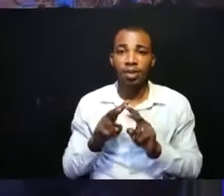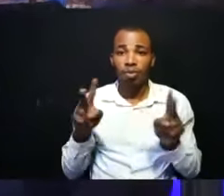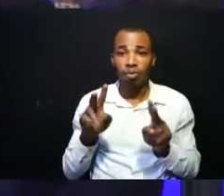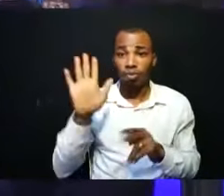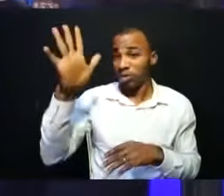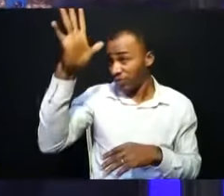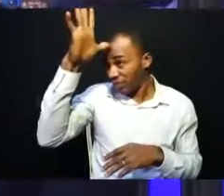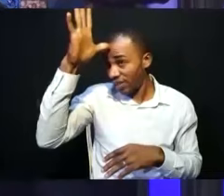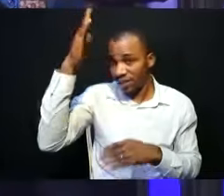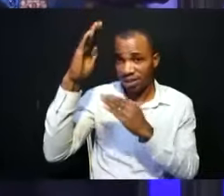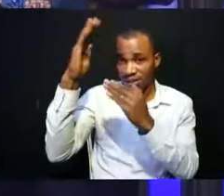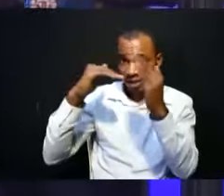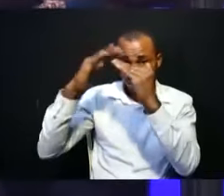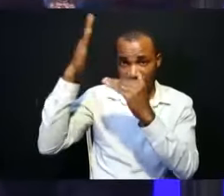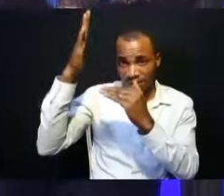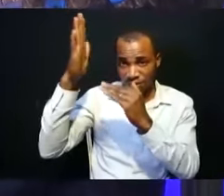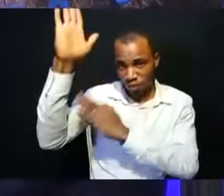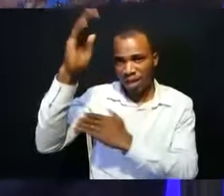Father has enough to feed birds.